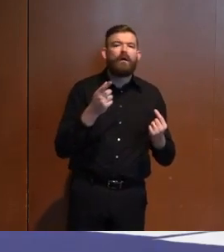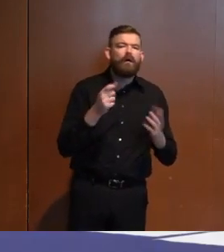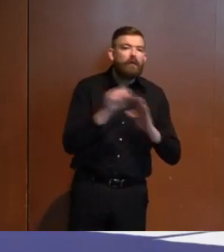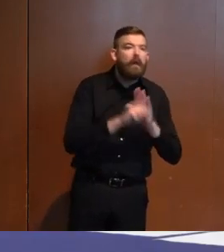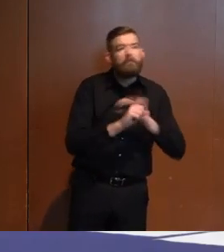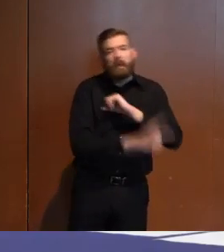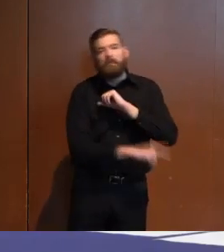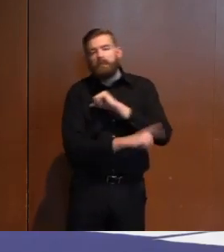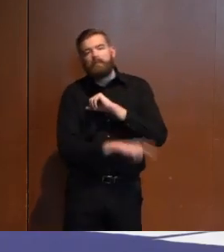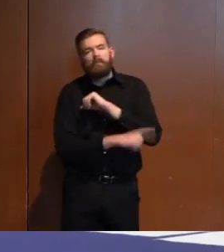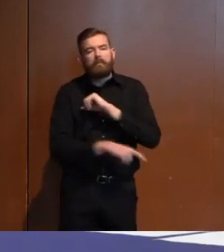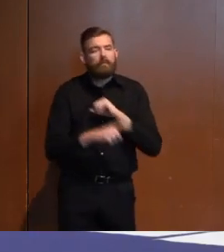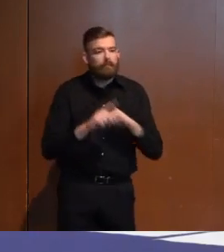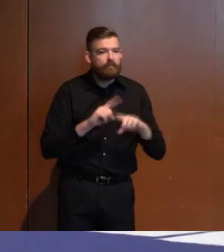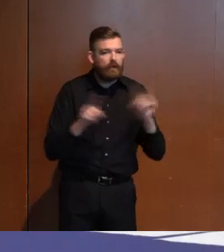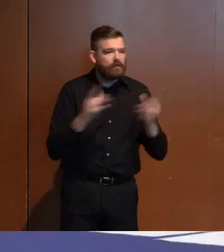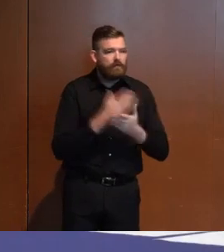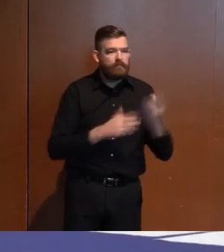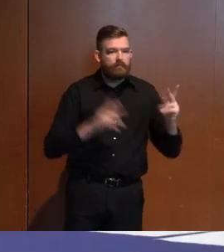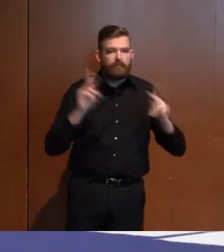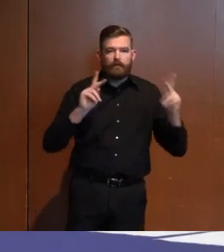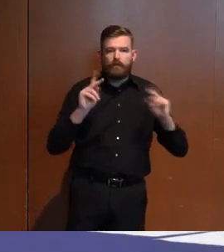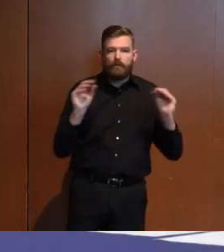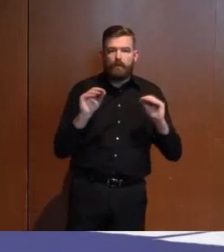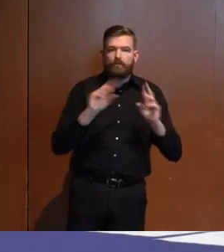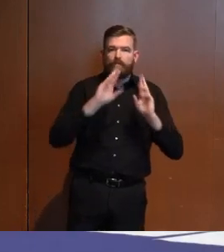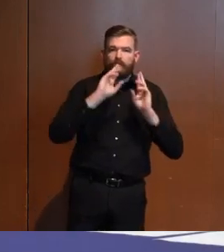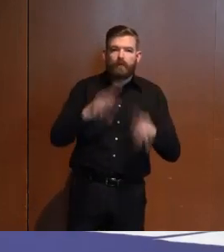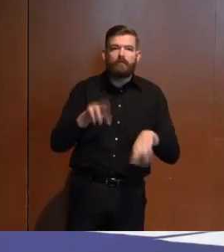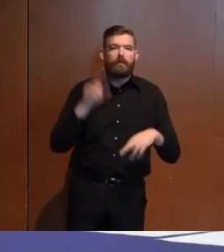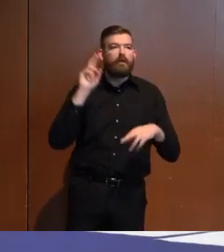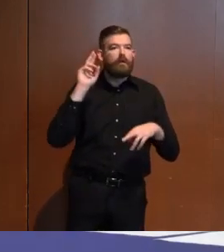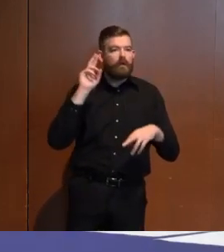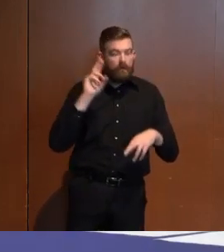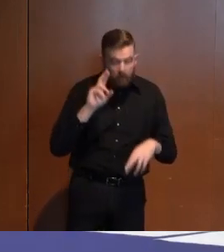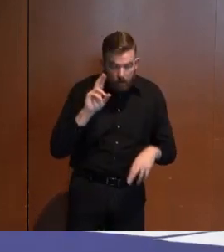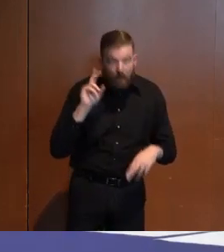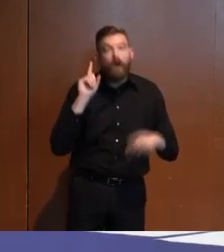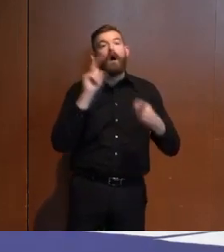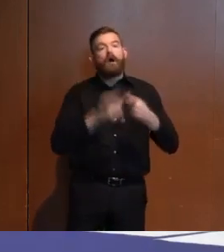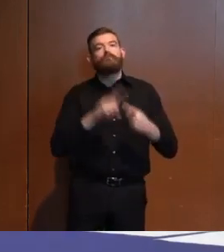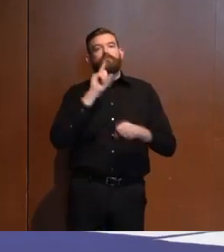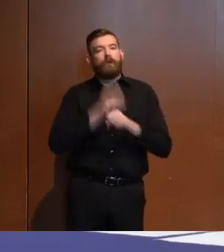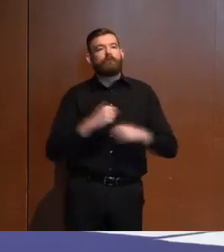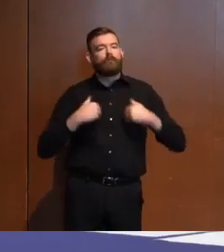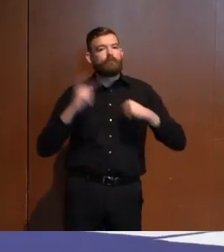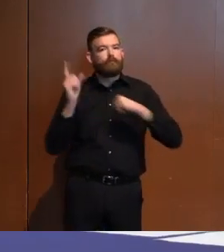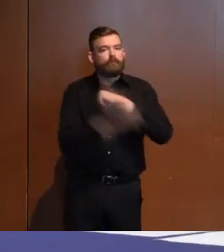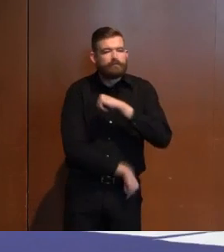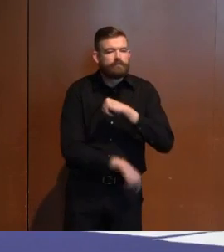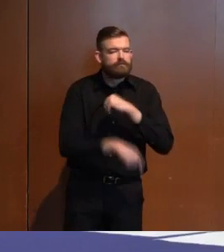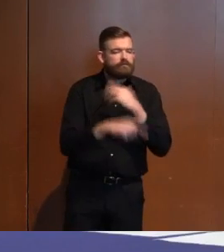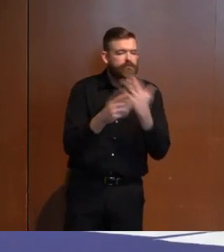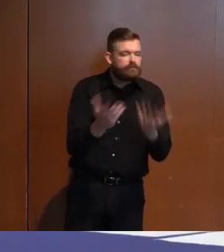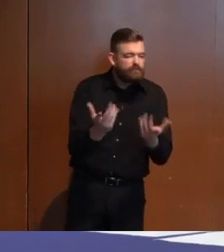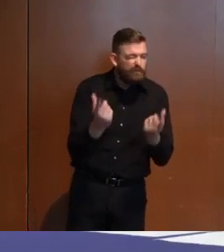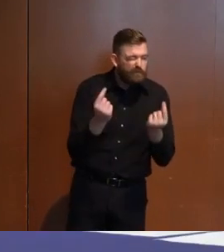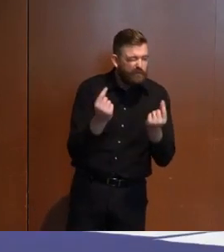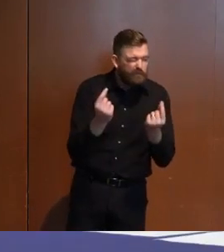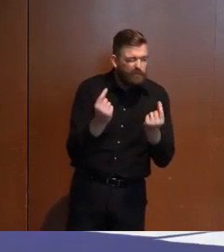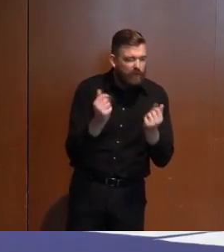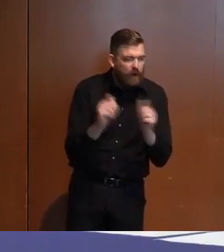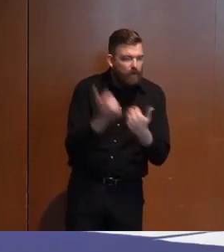are penalties threatened. And will there be a follow-up? Will somebody go back a week later and say, you know, what are